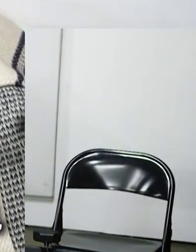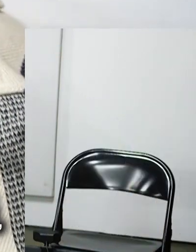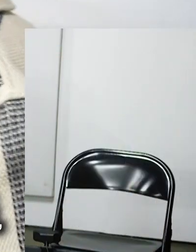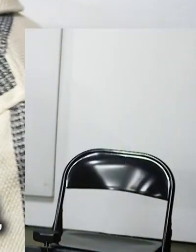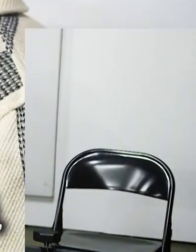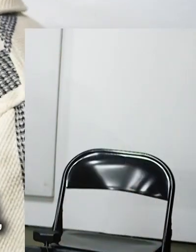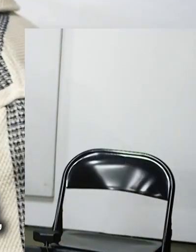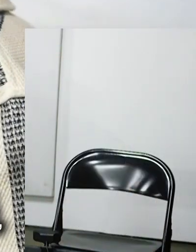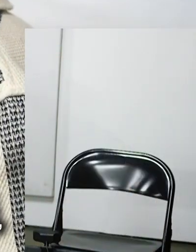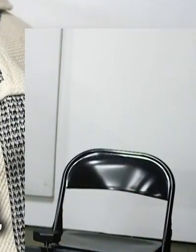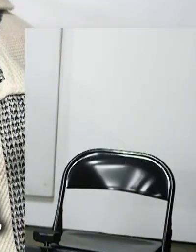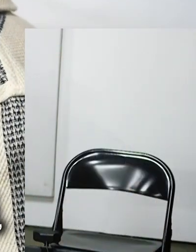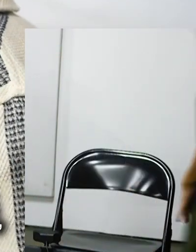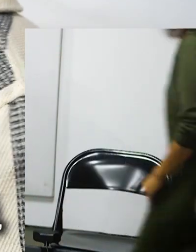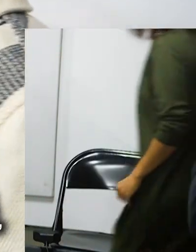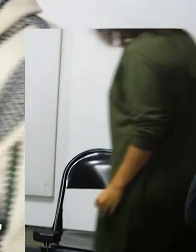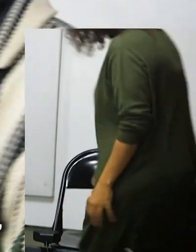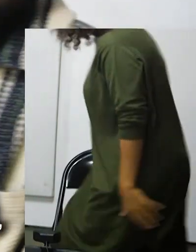Oh, can you hear us?